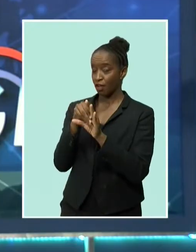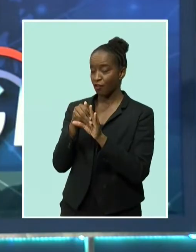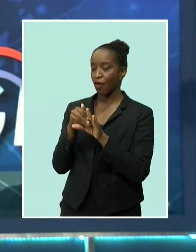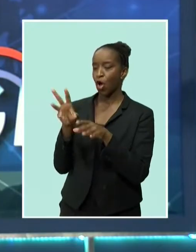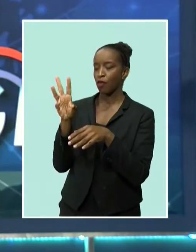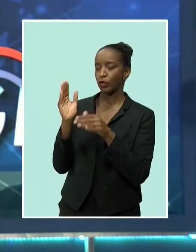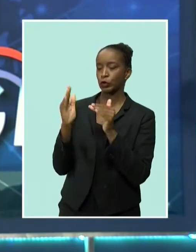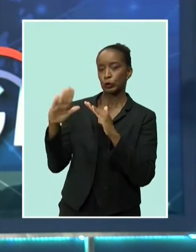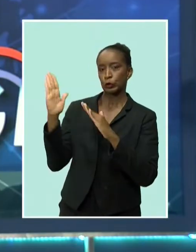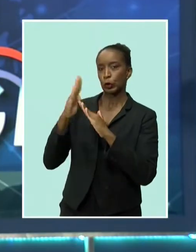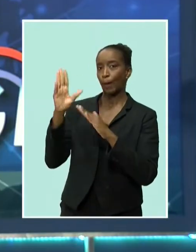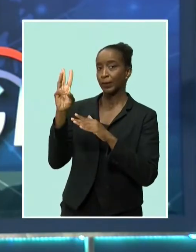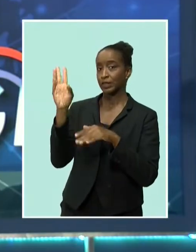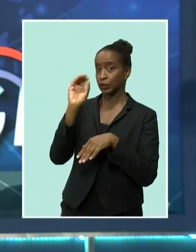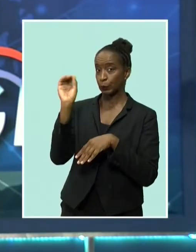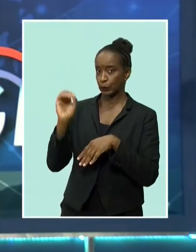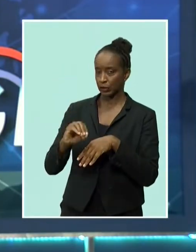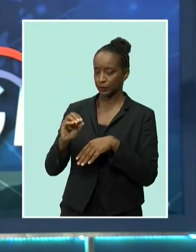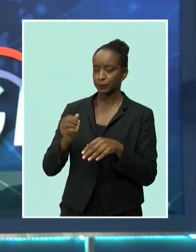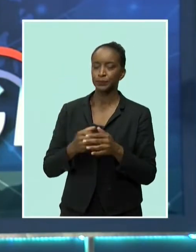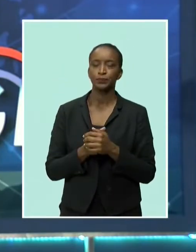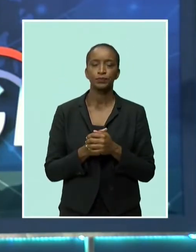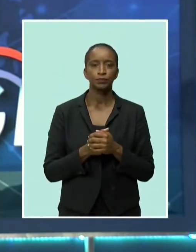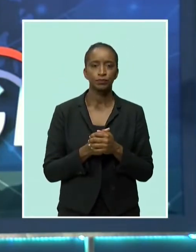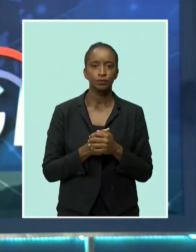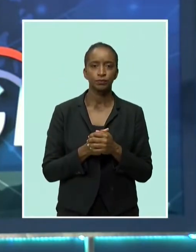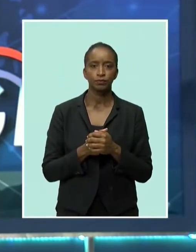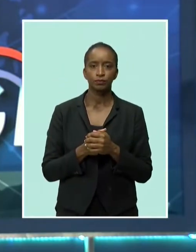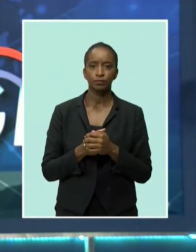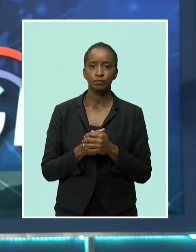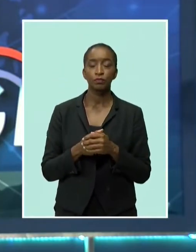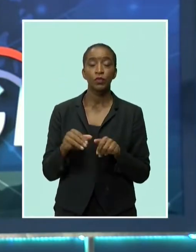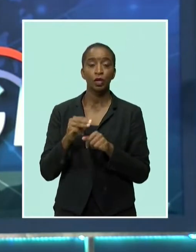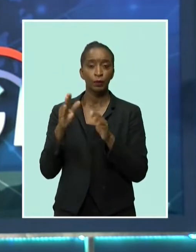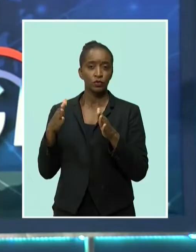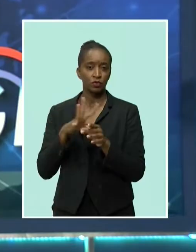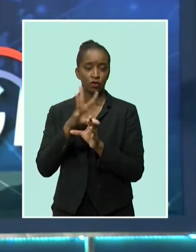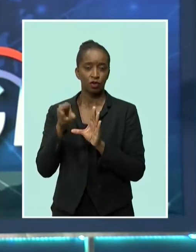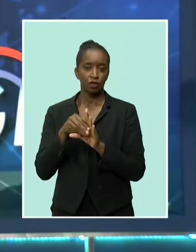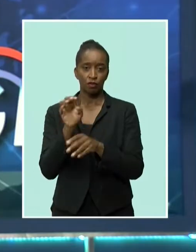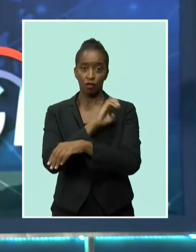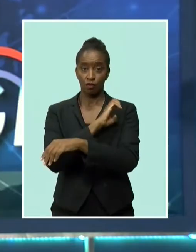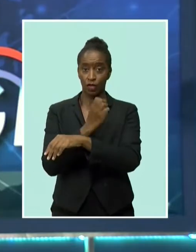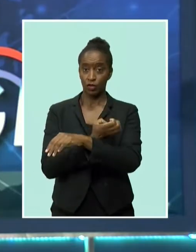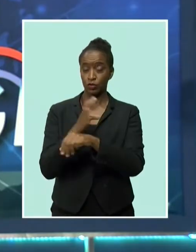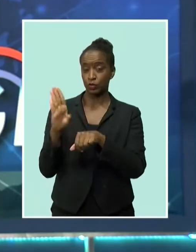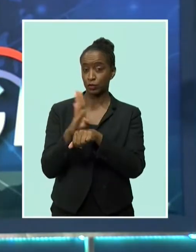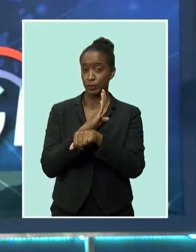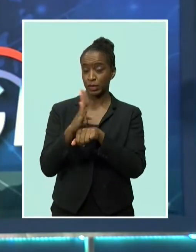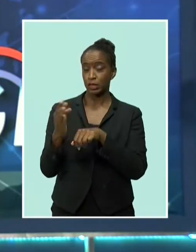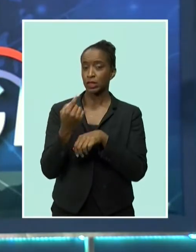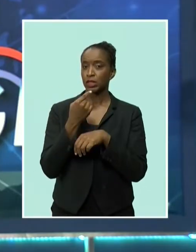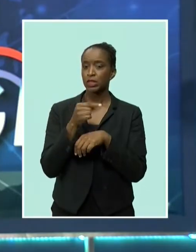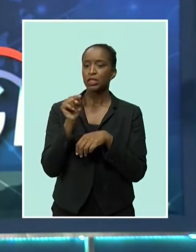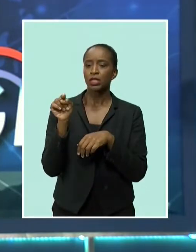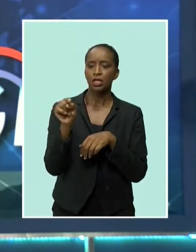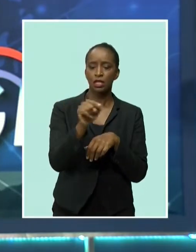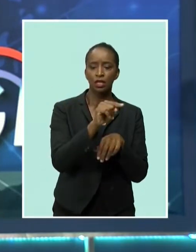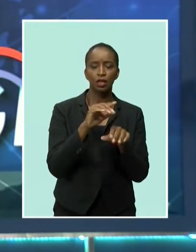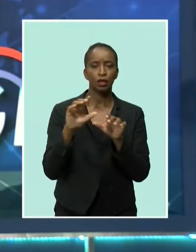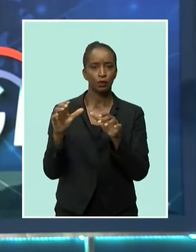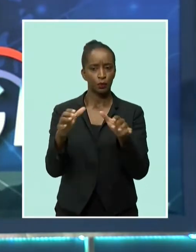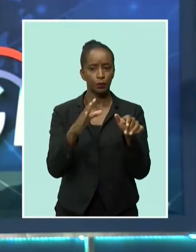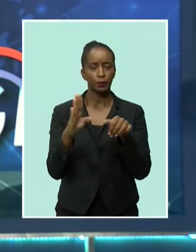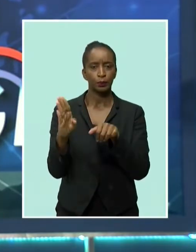Hunt, Director of the International Business Division in the Ministry of Energy and Business. He said a number of local agencies were stepping up their operations